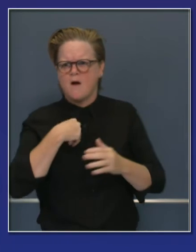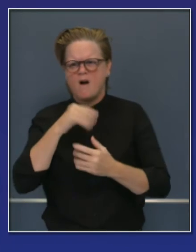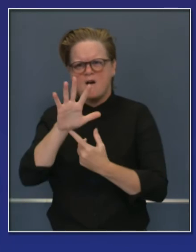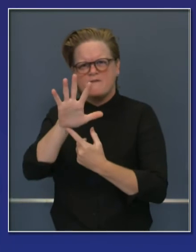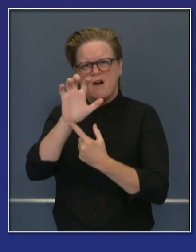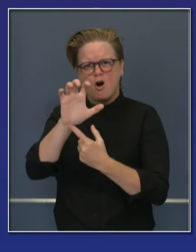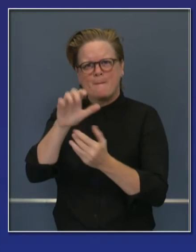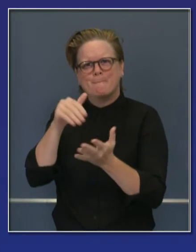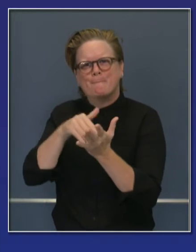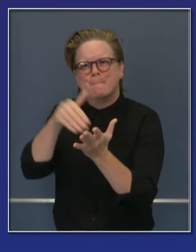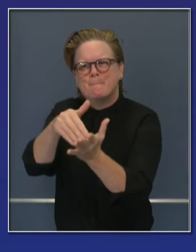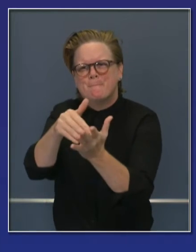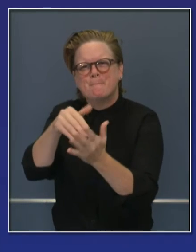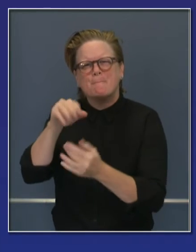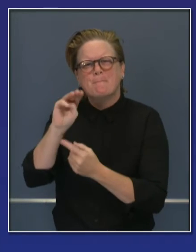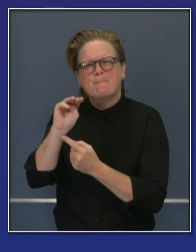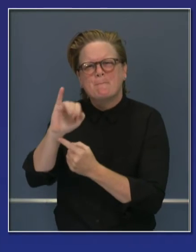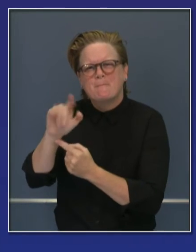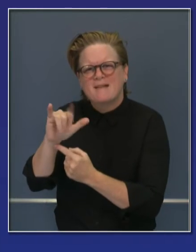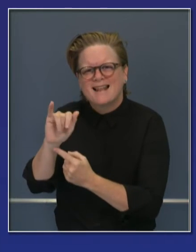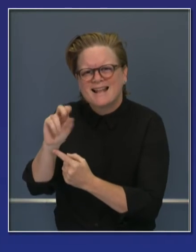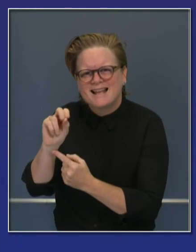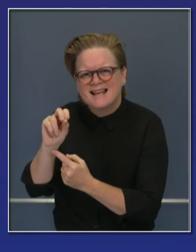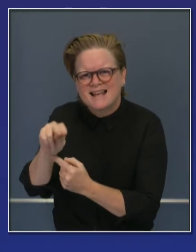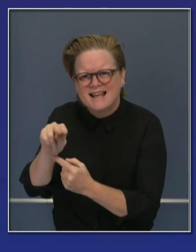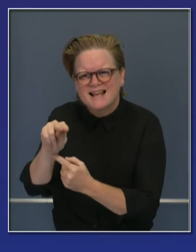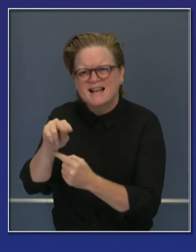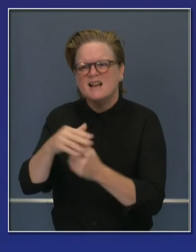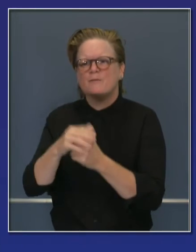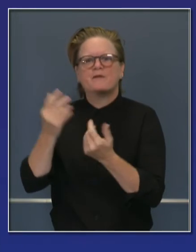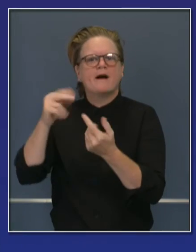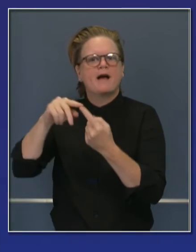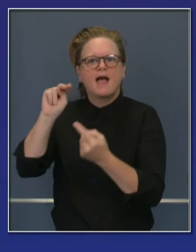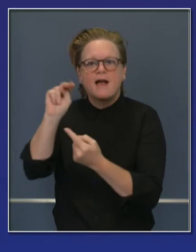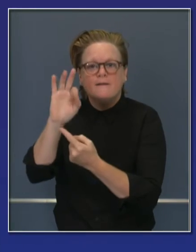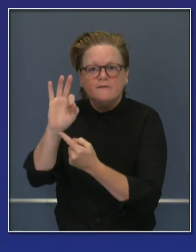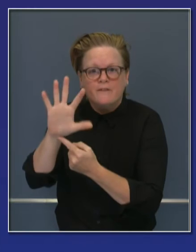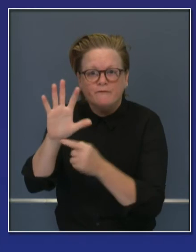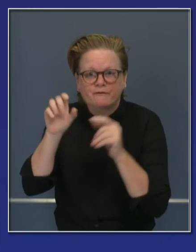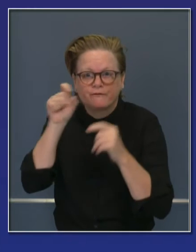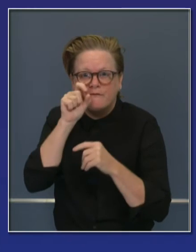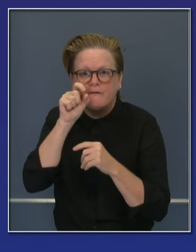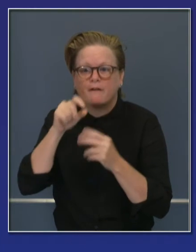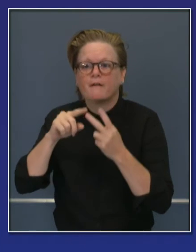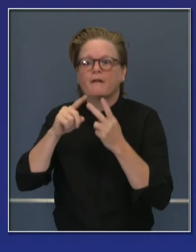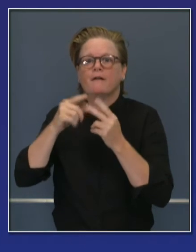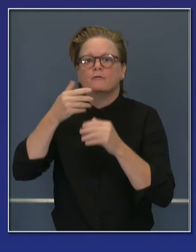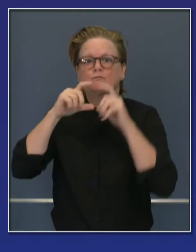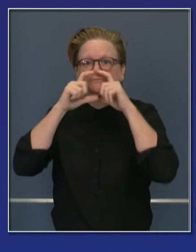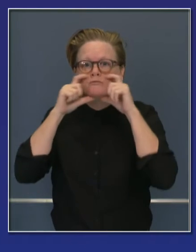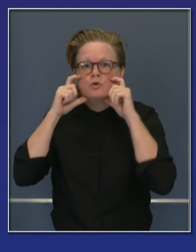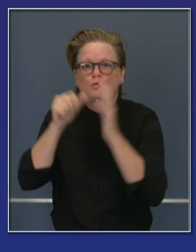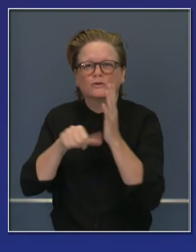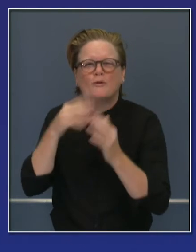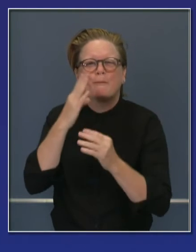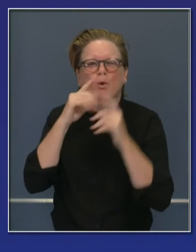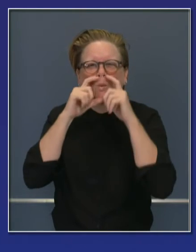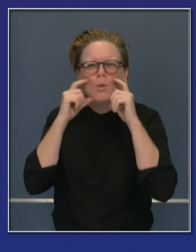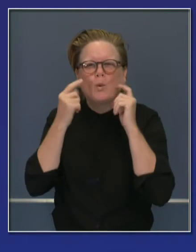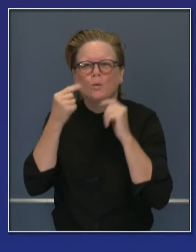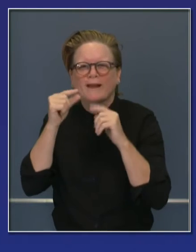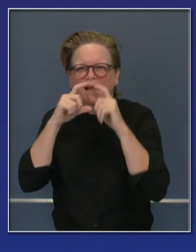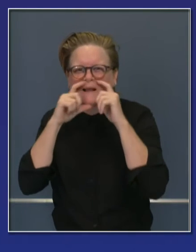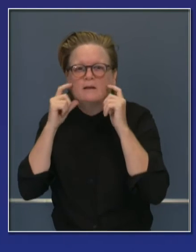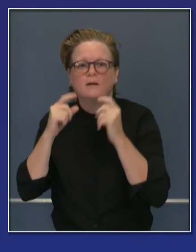masks, procedure masks, N95 masks, also face shields and gowns. In addition, of course, the healthcare delivery system,